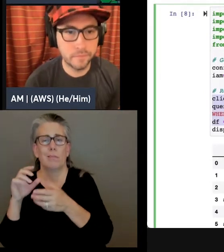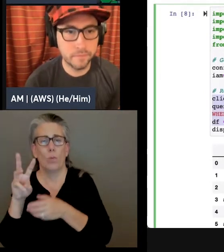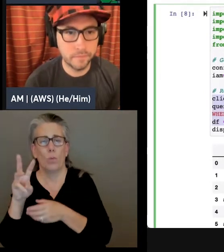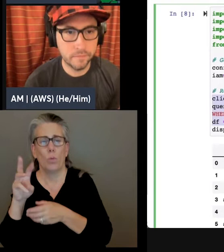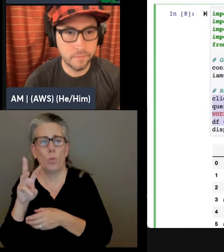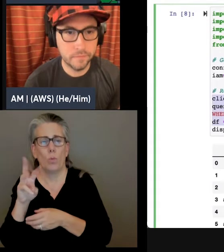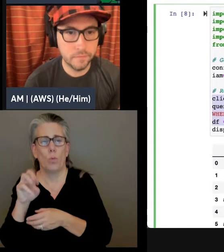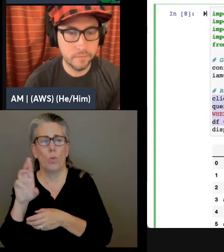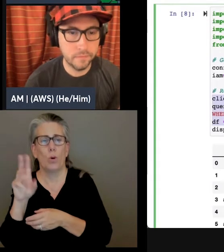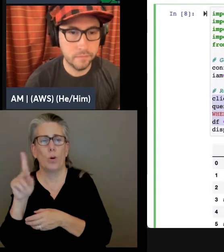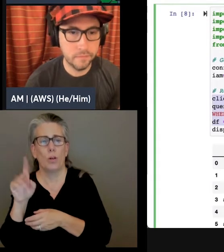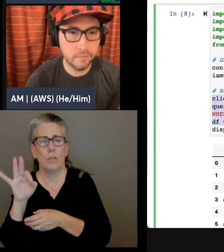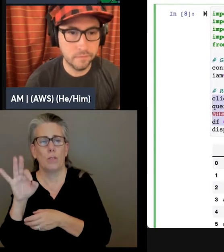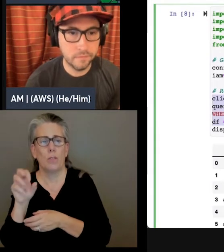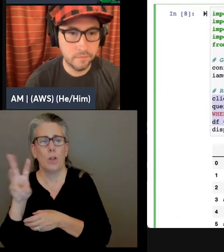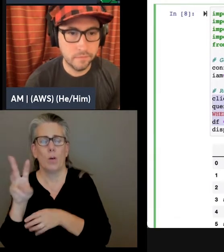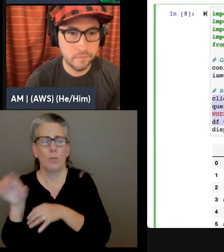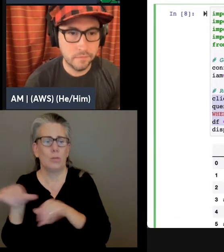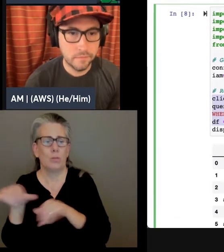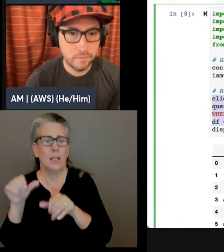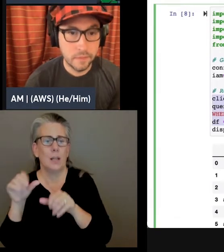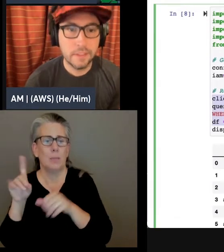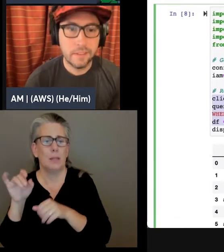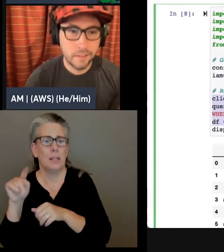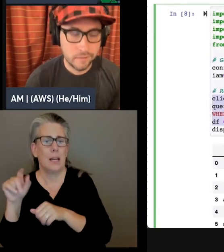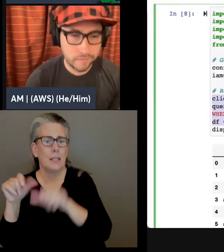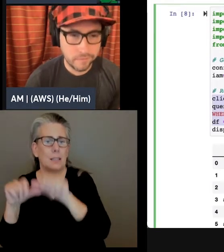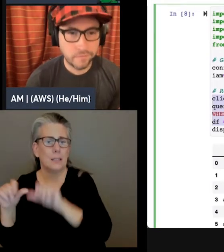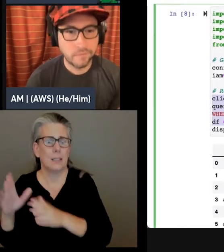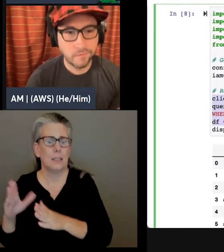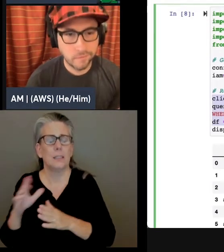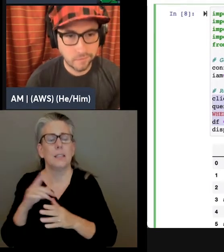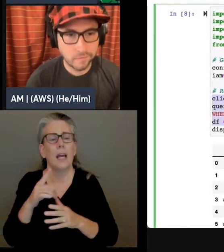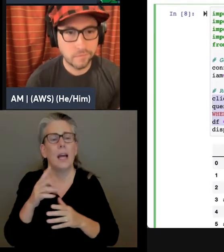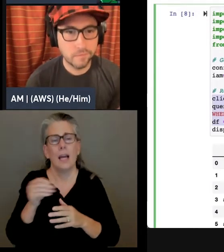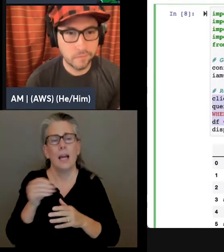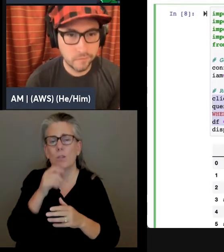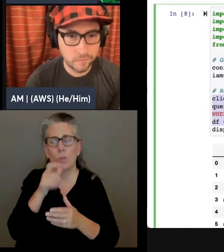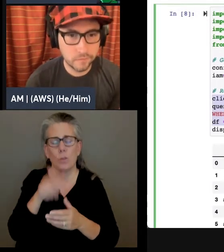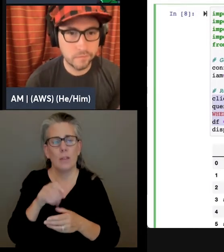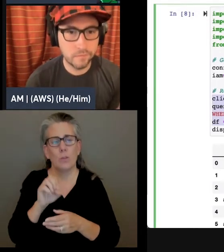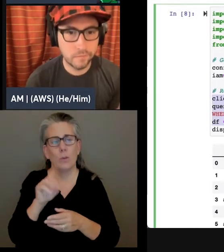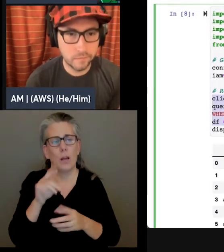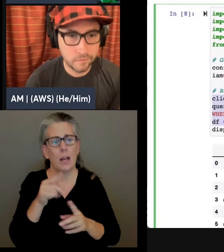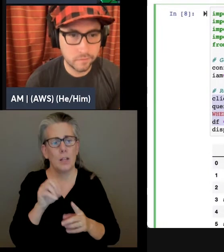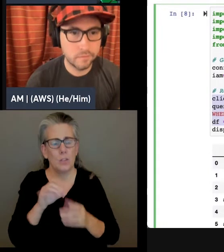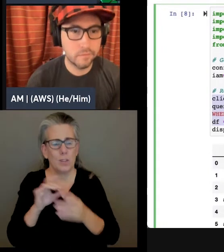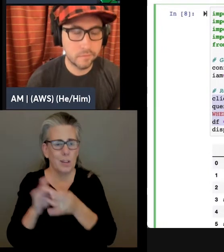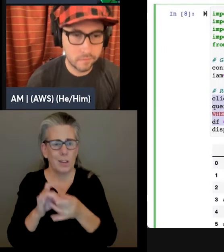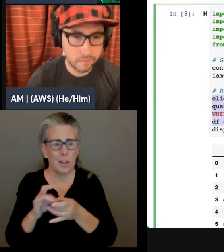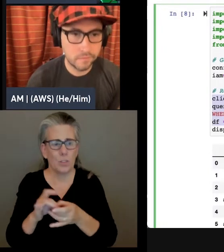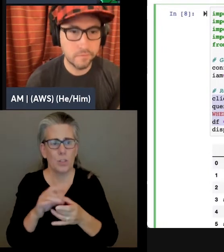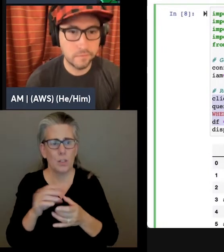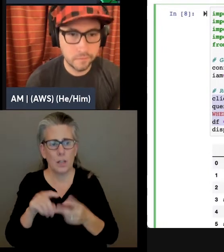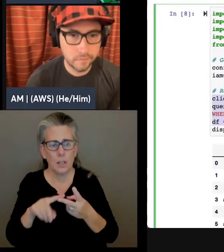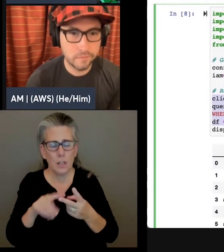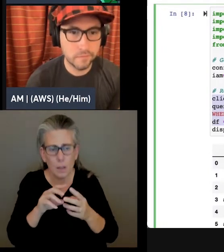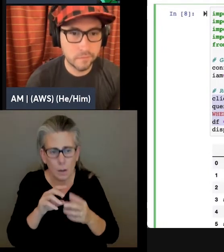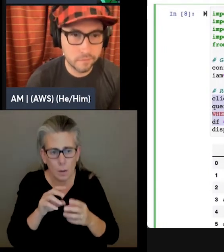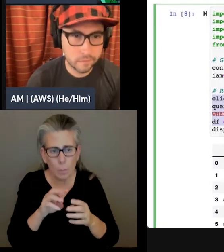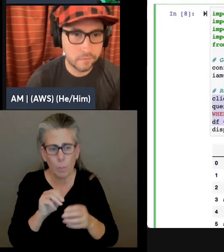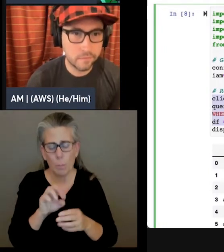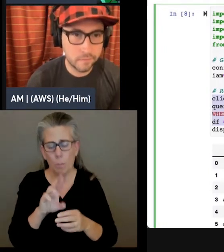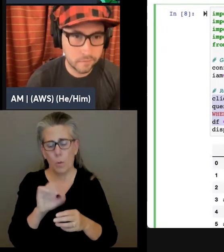the undifferentiated heavy lifting of having to manage connections and then, marshal data and objects between,